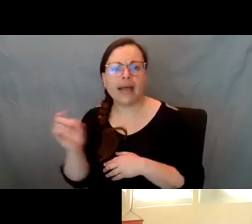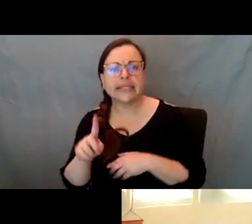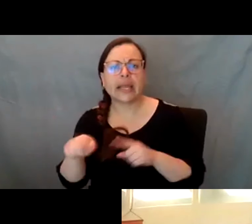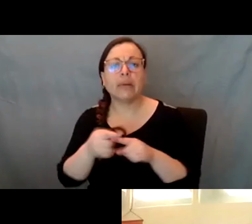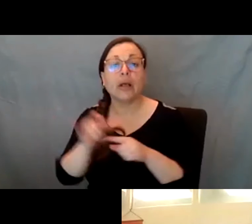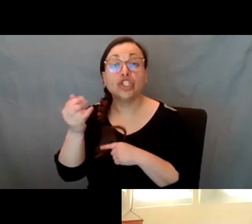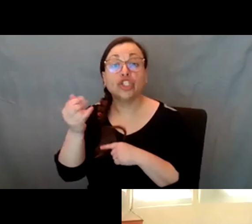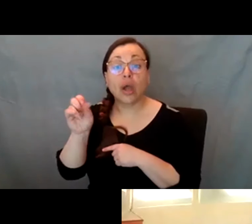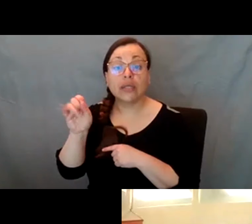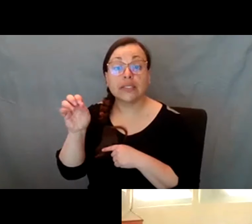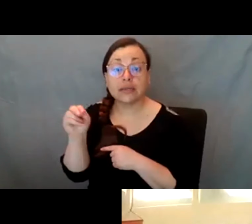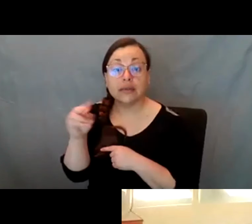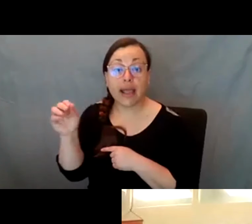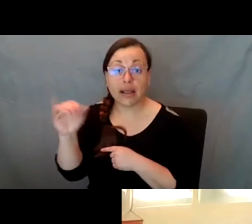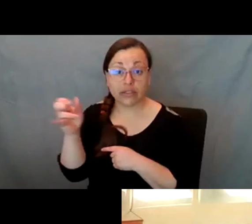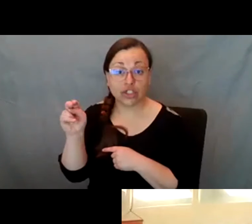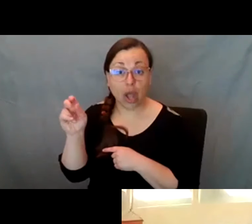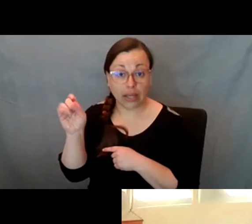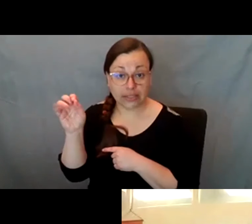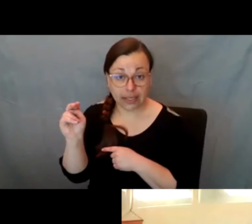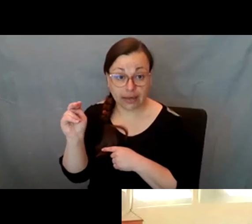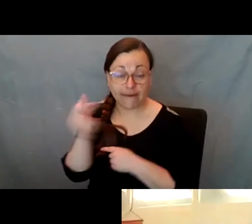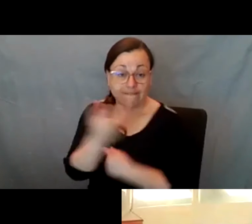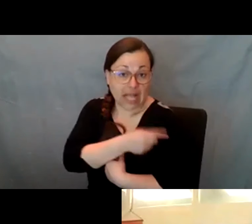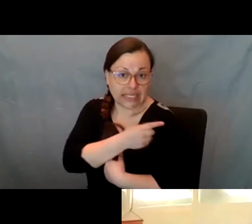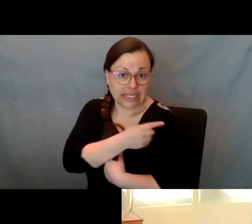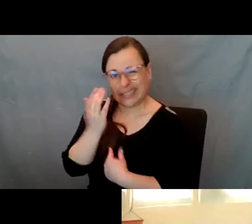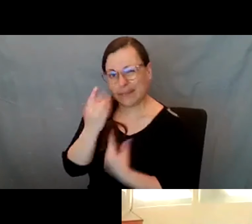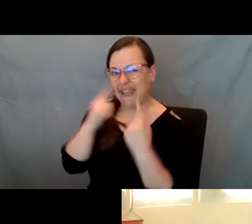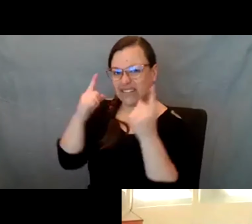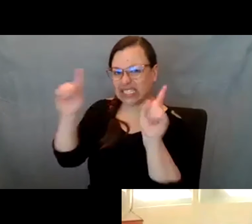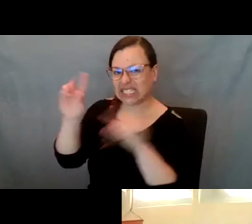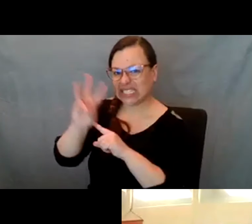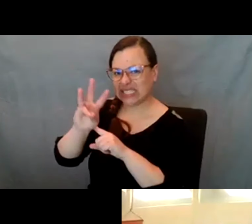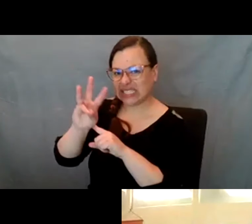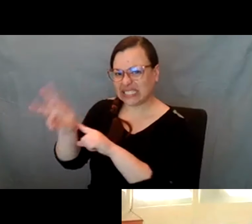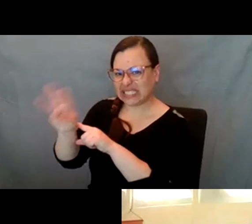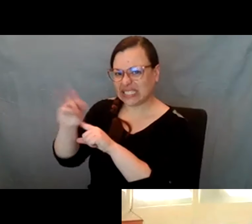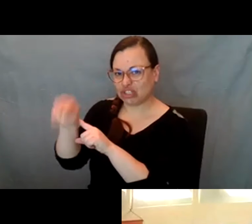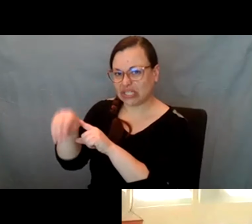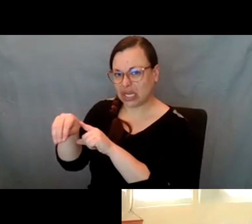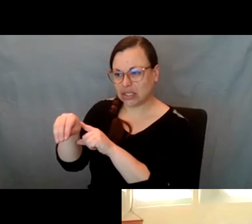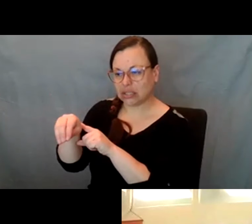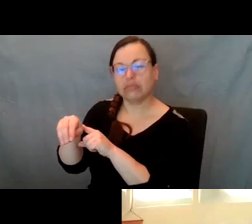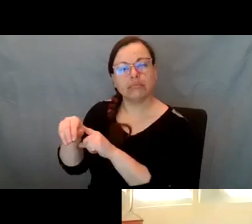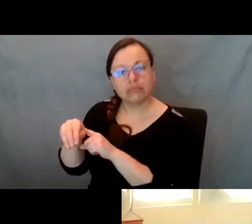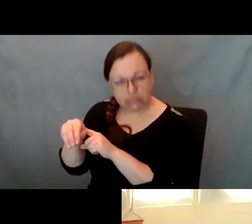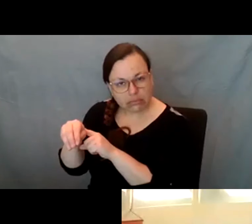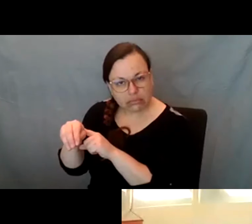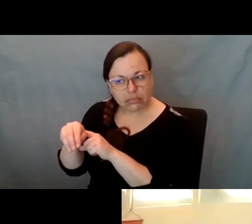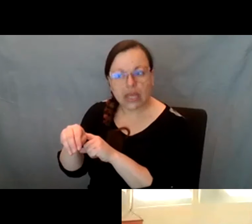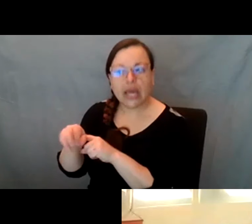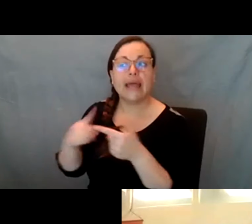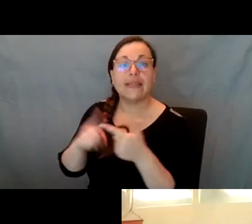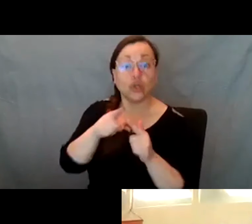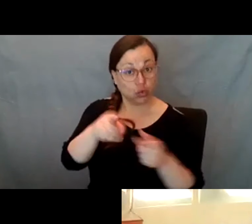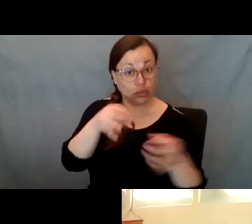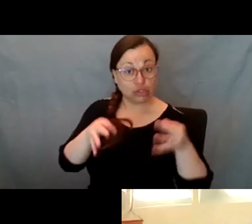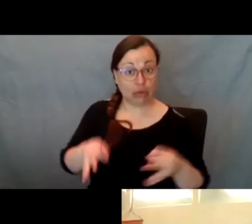Johnson vaccine when the efficacy is 66%. And then you described other vaccines with efficacy of more